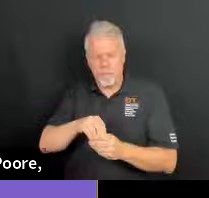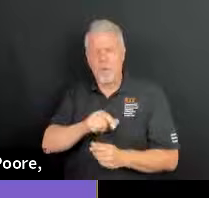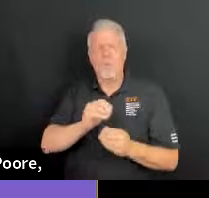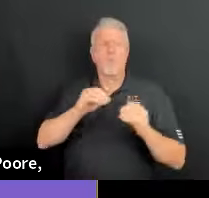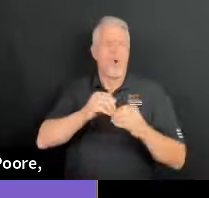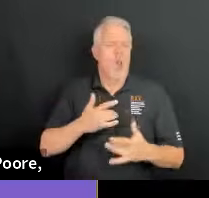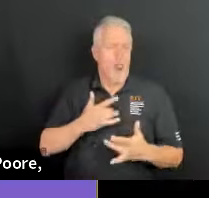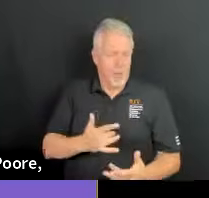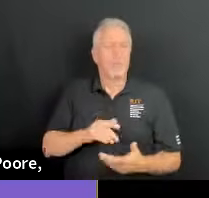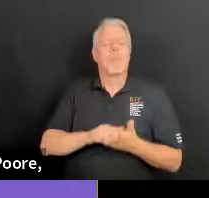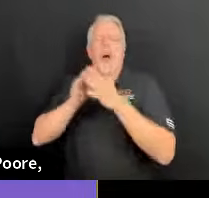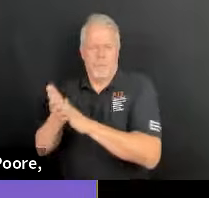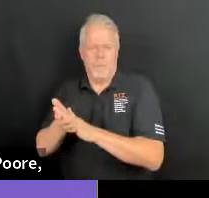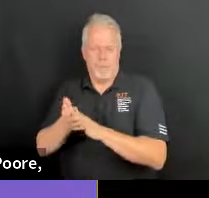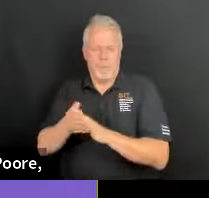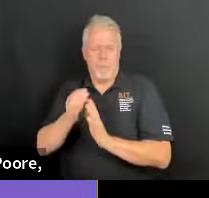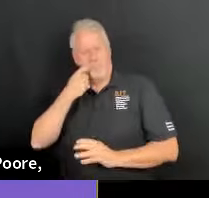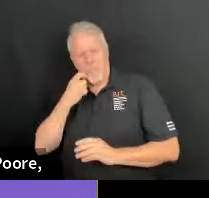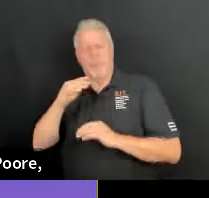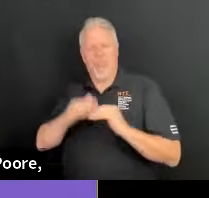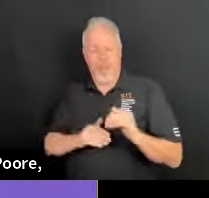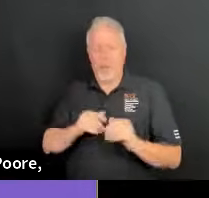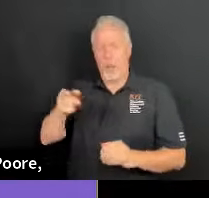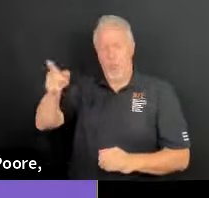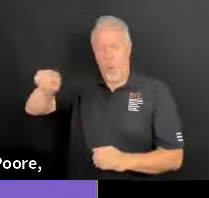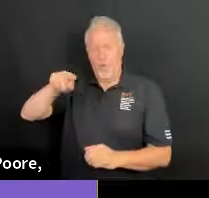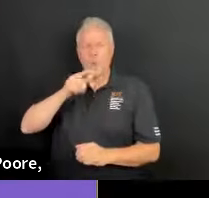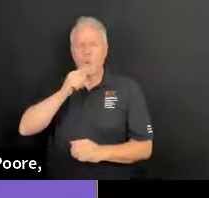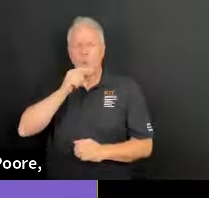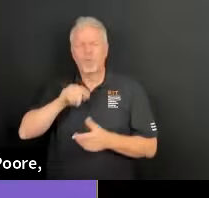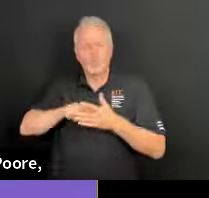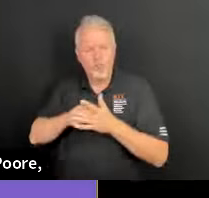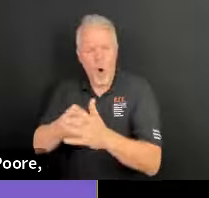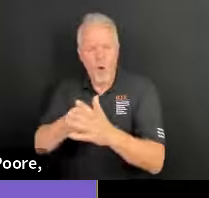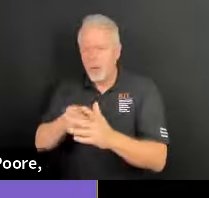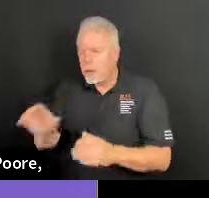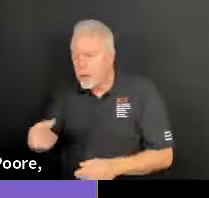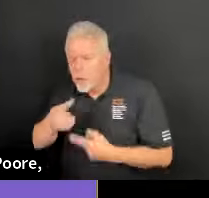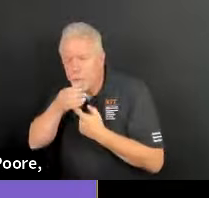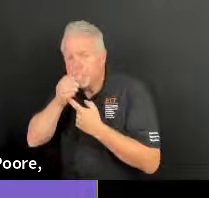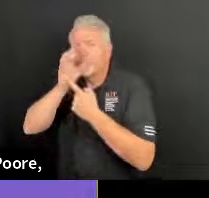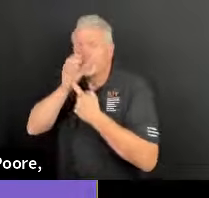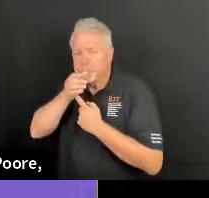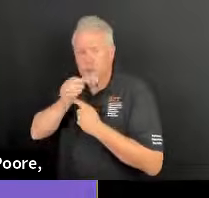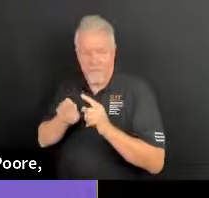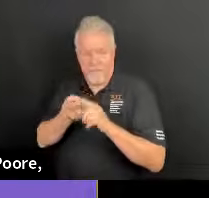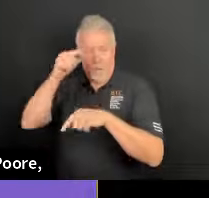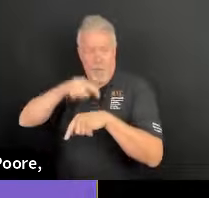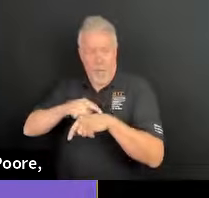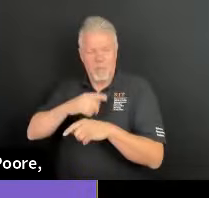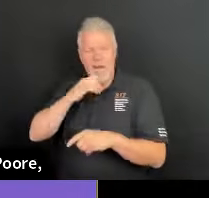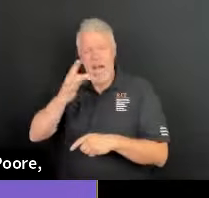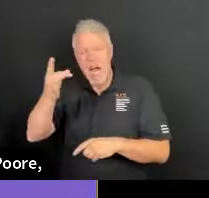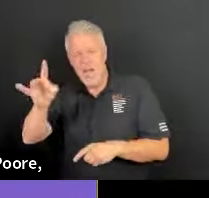brain stimulation early in life. So they are more likely to become addicted than those young